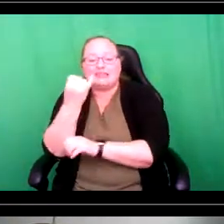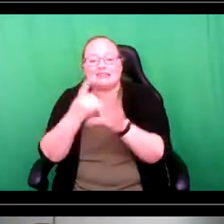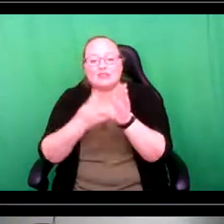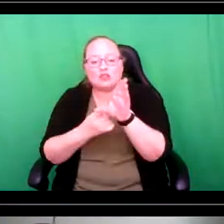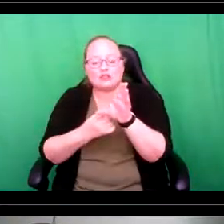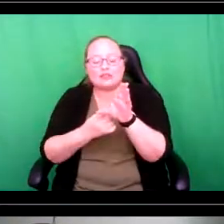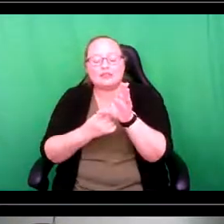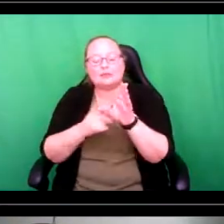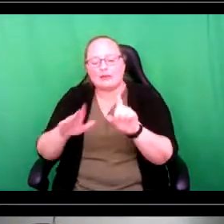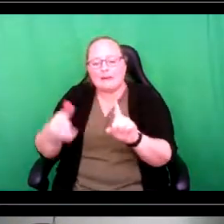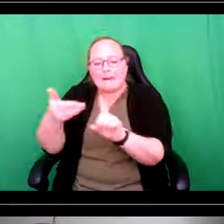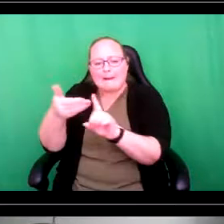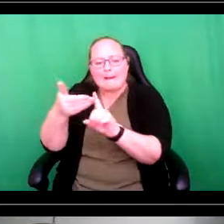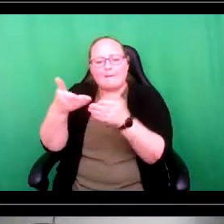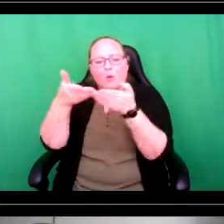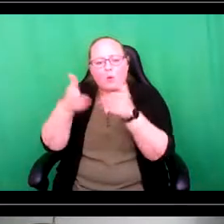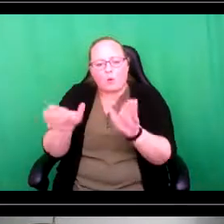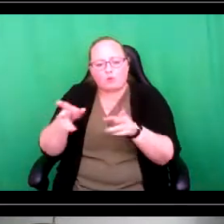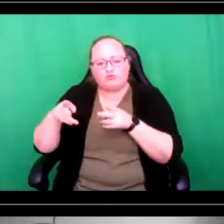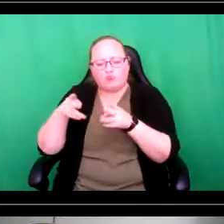of